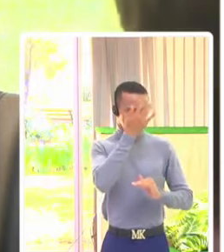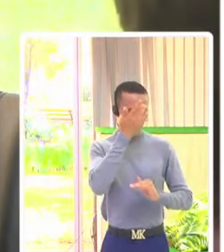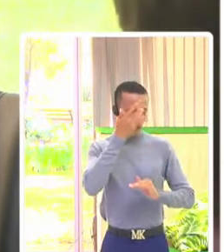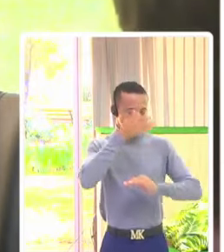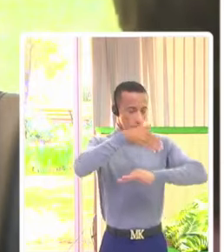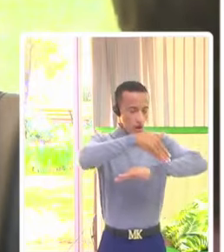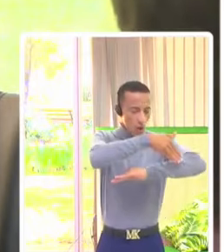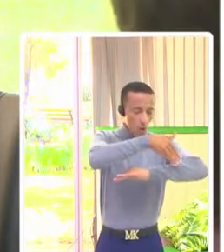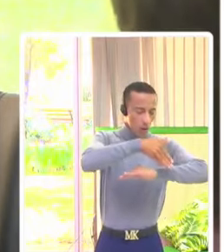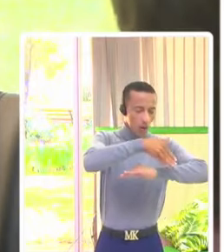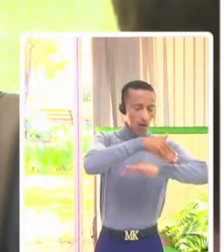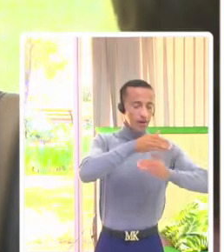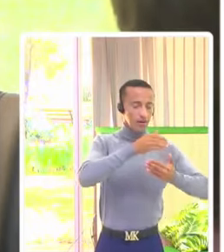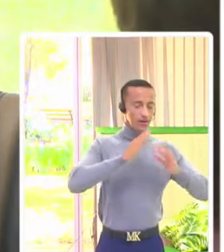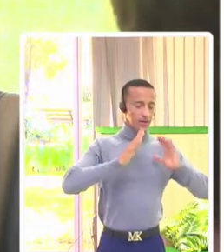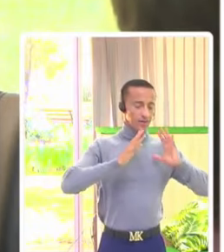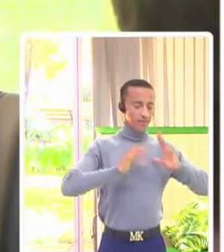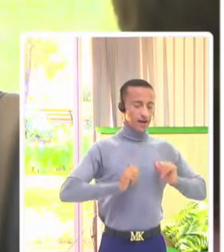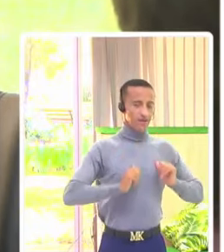government-led effort.